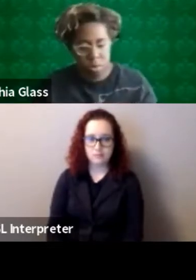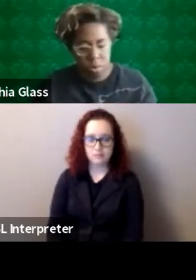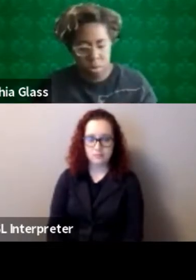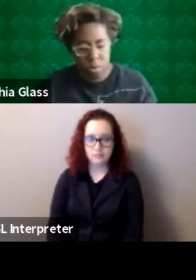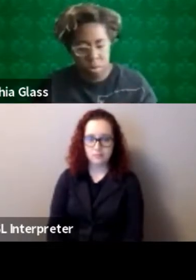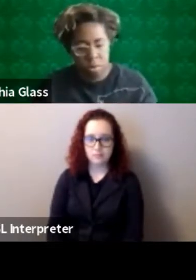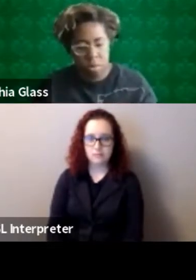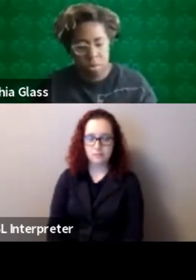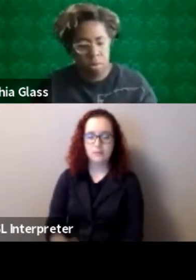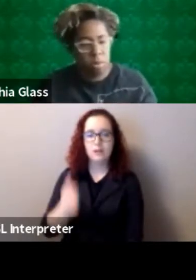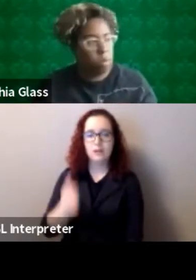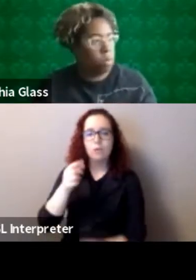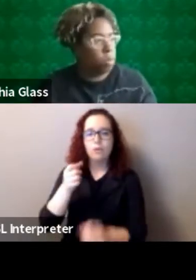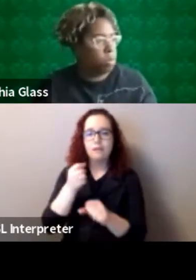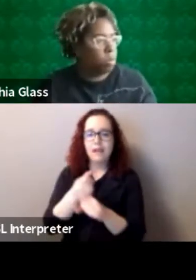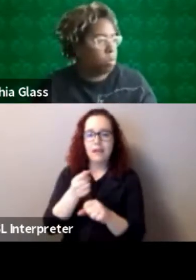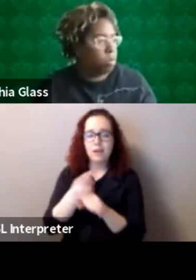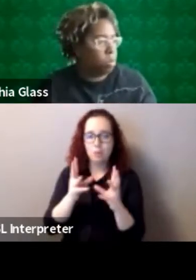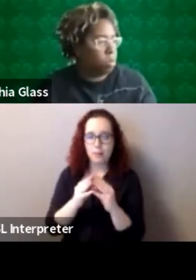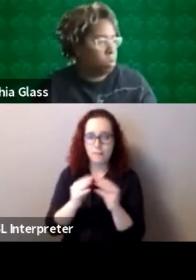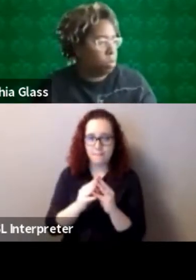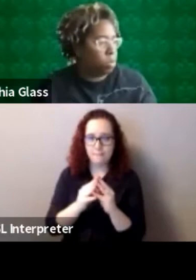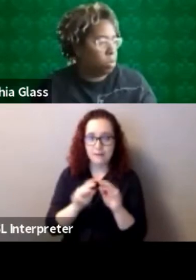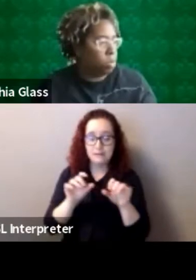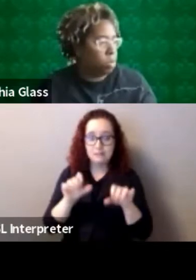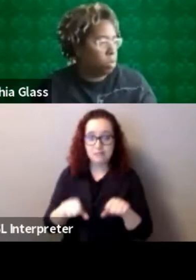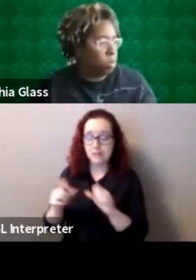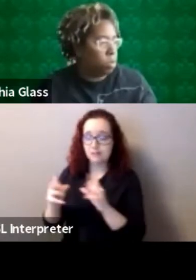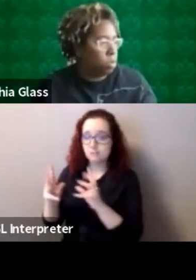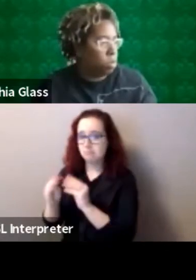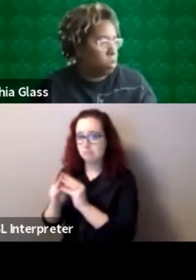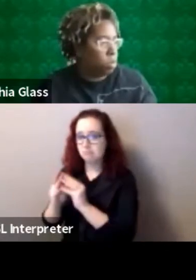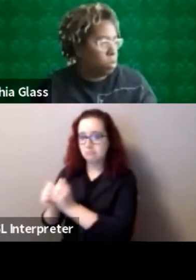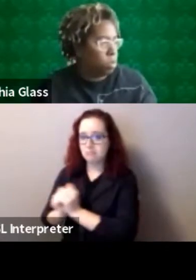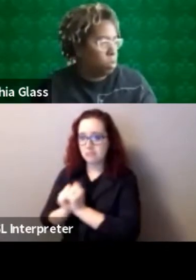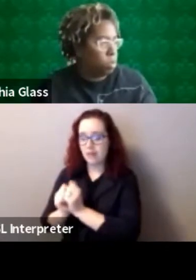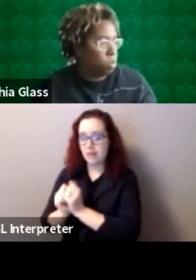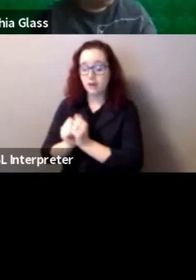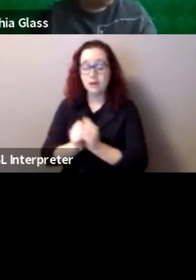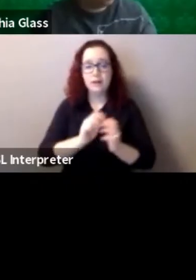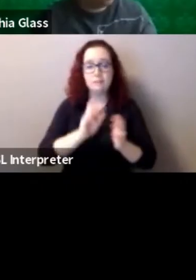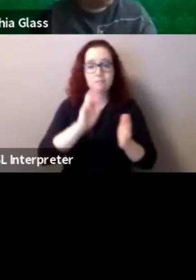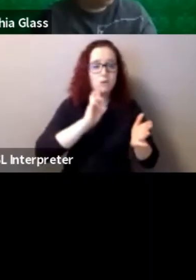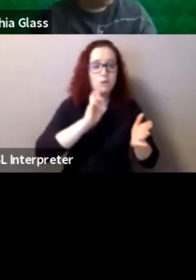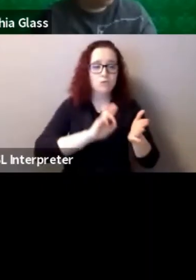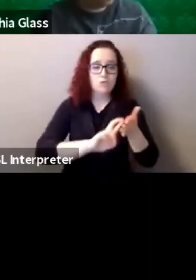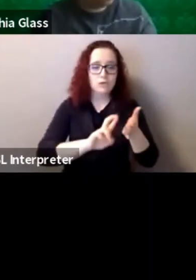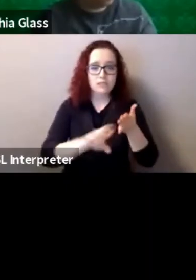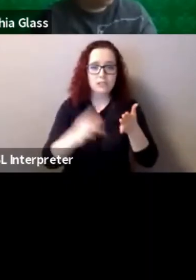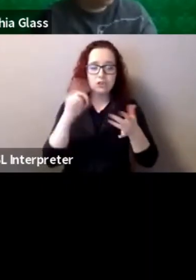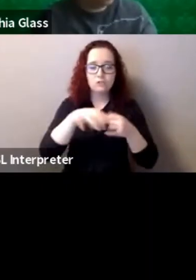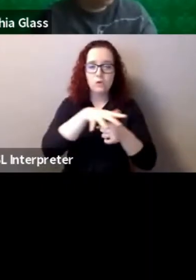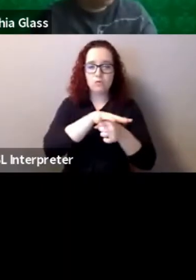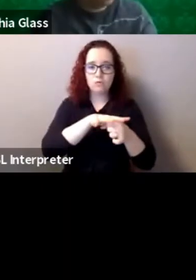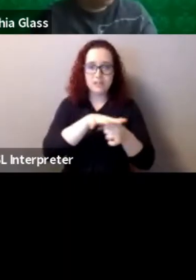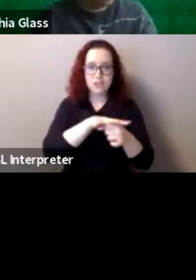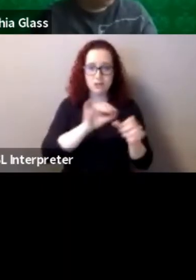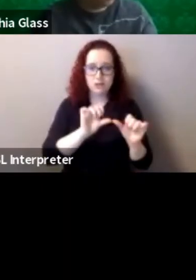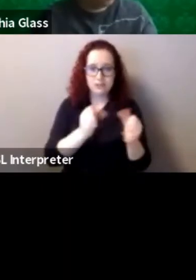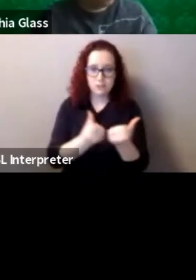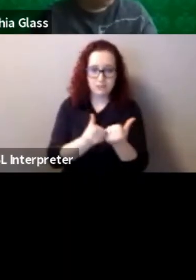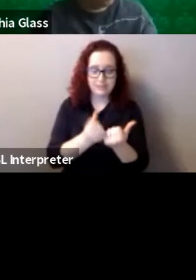and also doing it in terms of regional research associations, not necessarily leaving it till you get to the